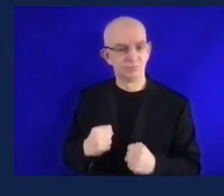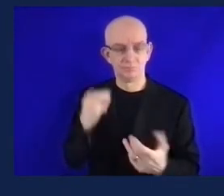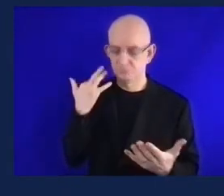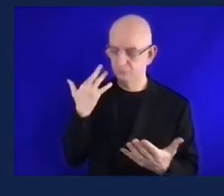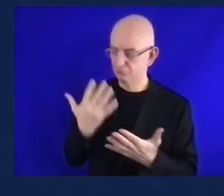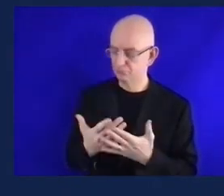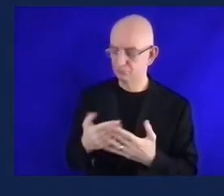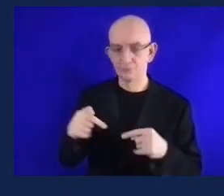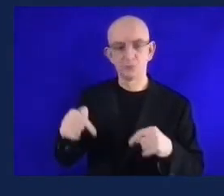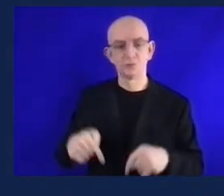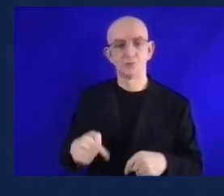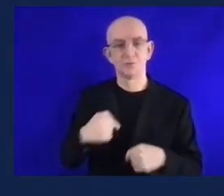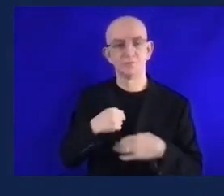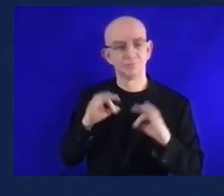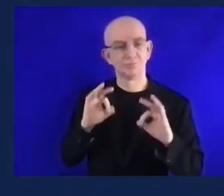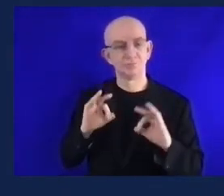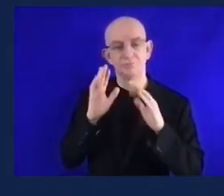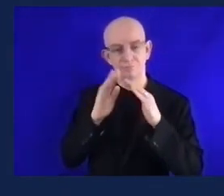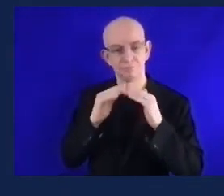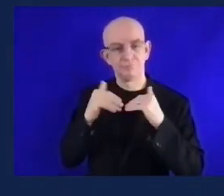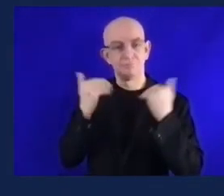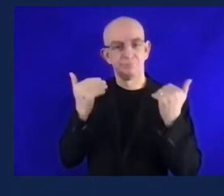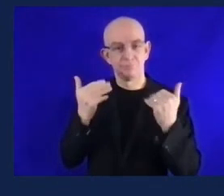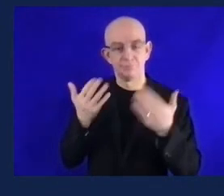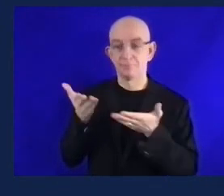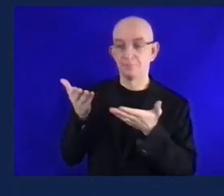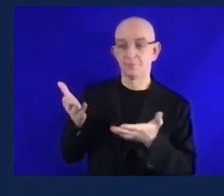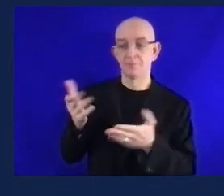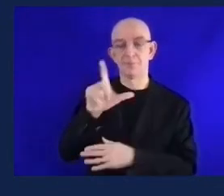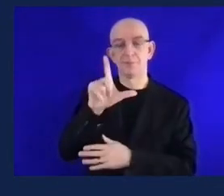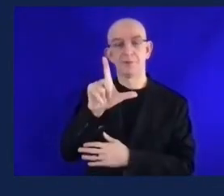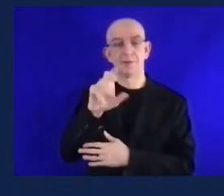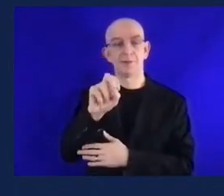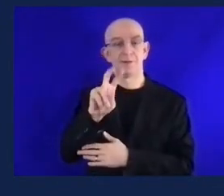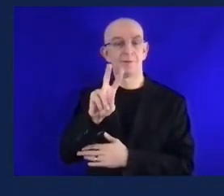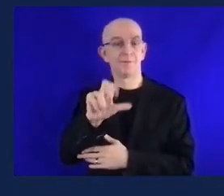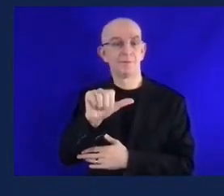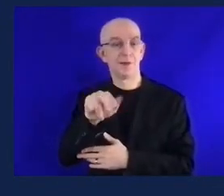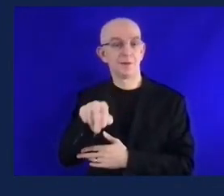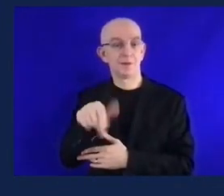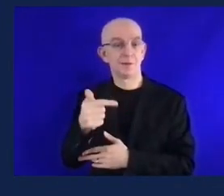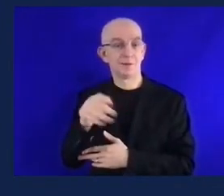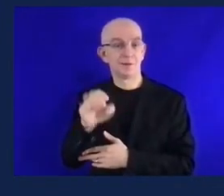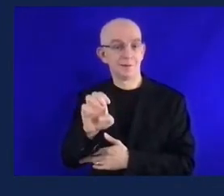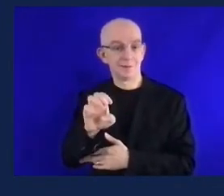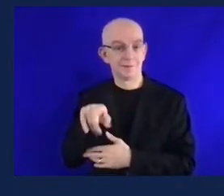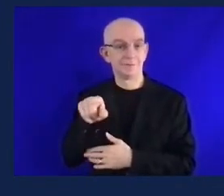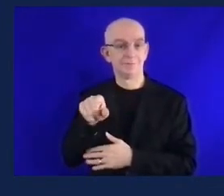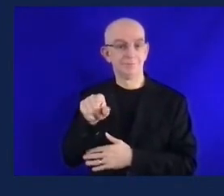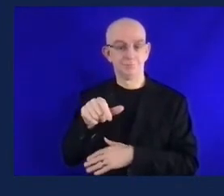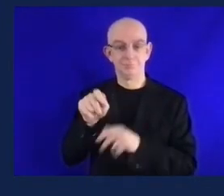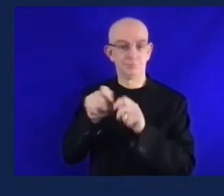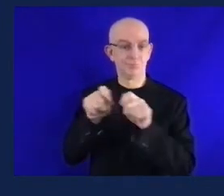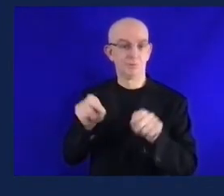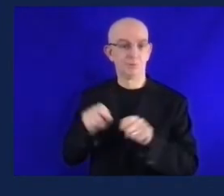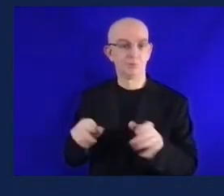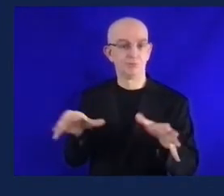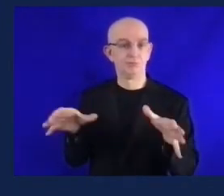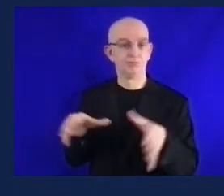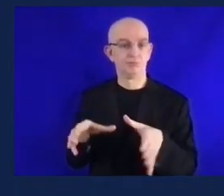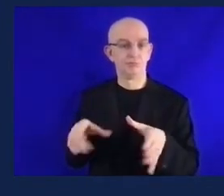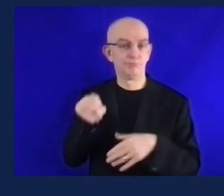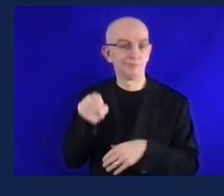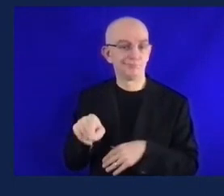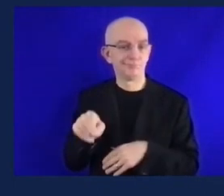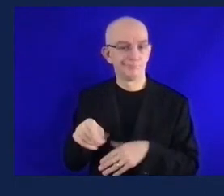EDI, which is a football team for people with intellectually or learning disabled people. Levante PC, which